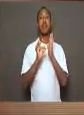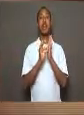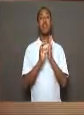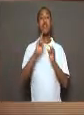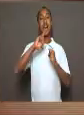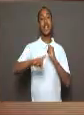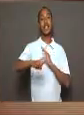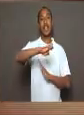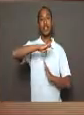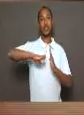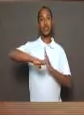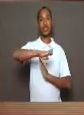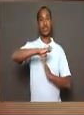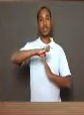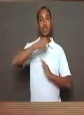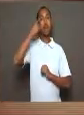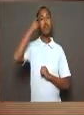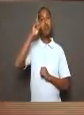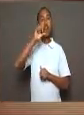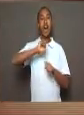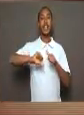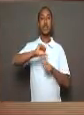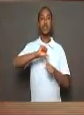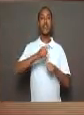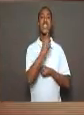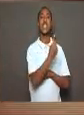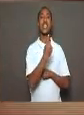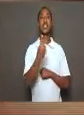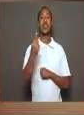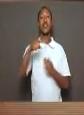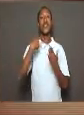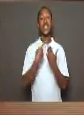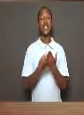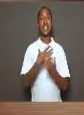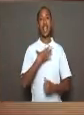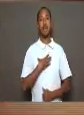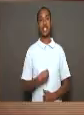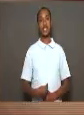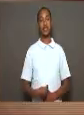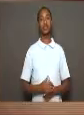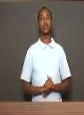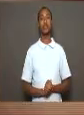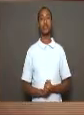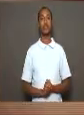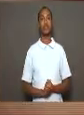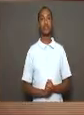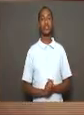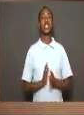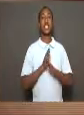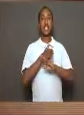valence electrons for atoms of each of these elements.